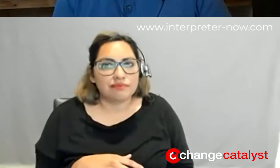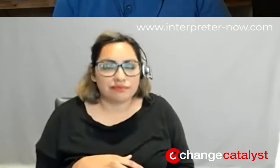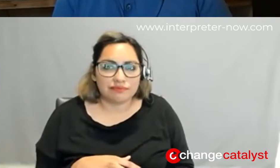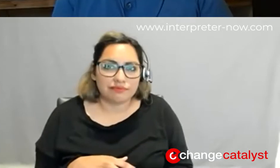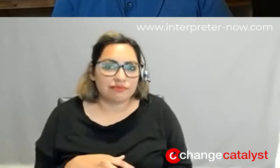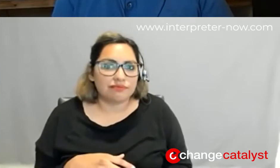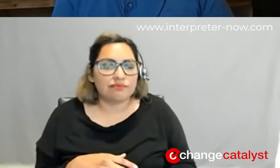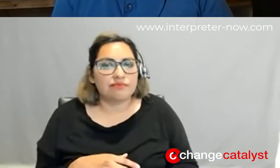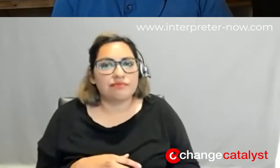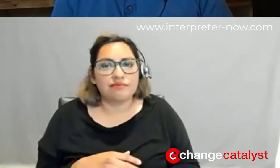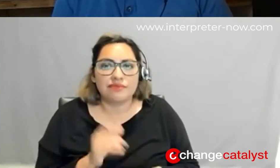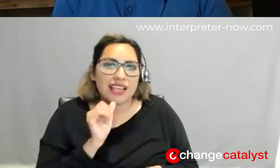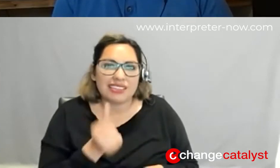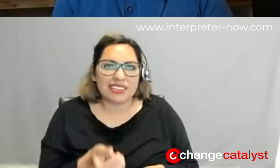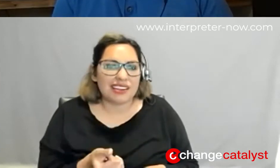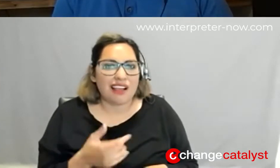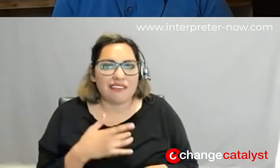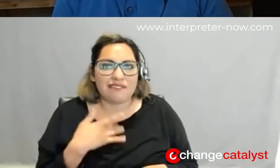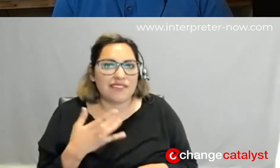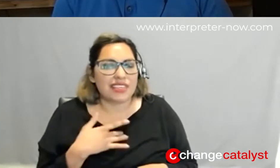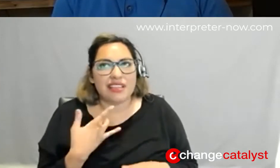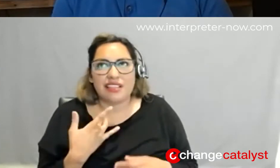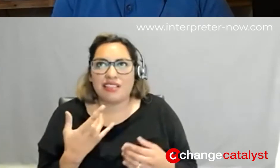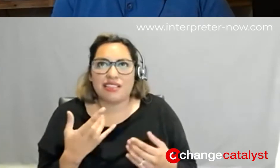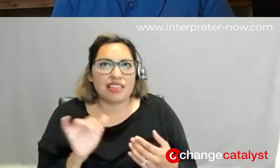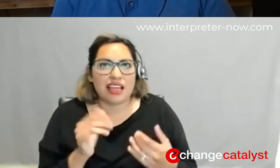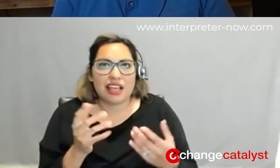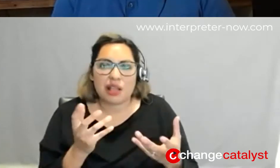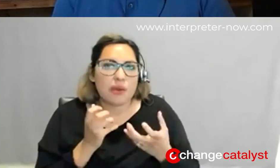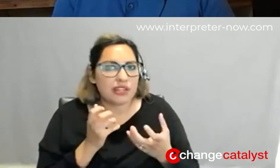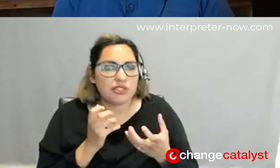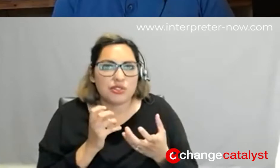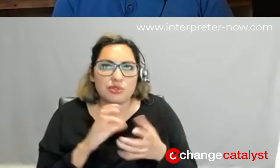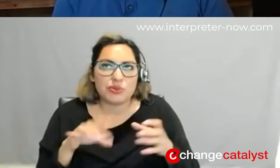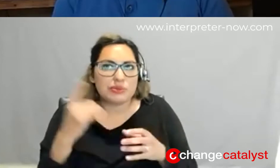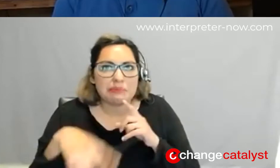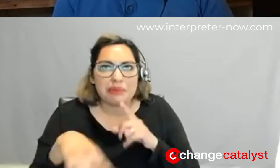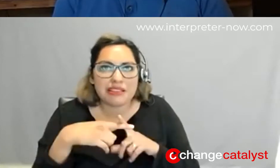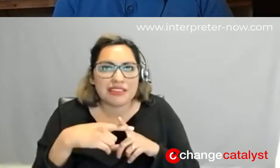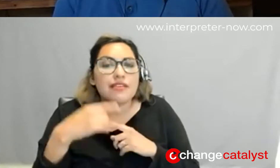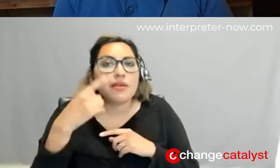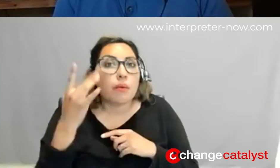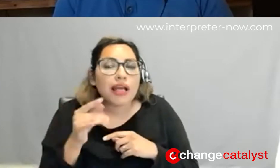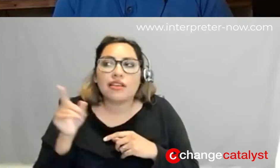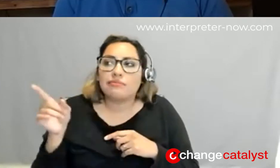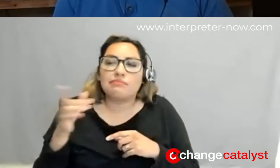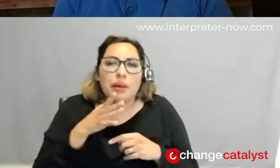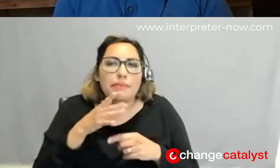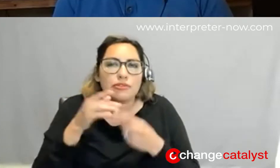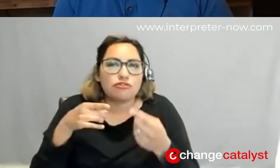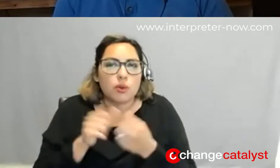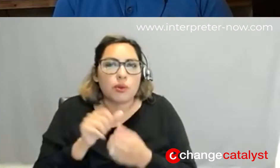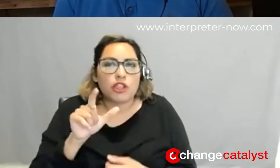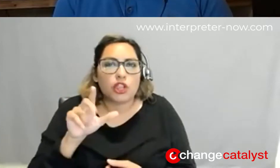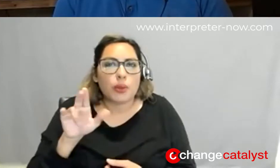do anything positive. But one of the things I gleaned from my mom as she struggled with lupus is